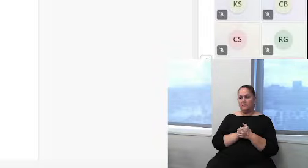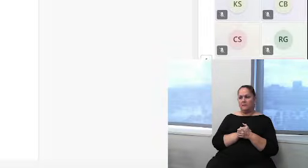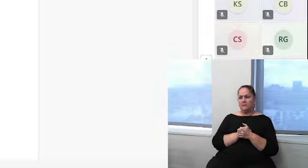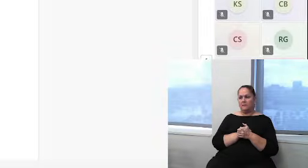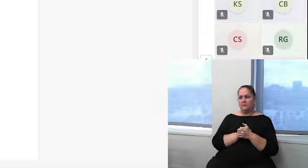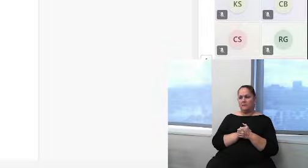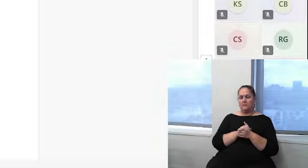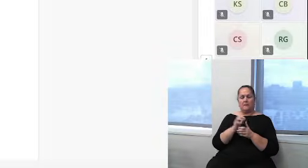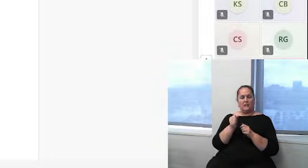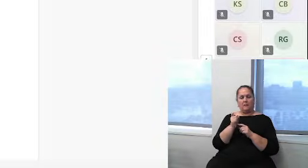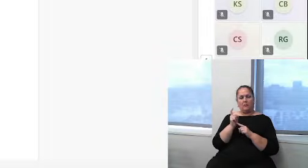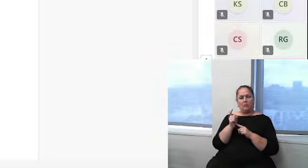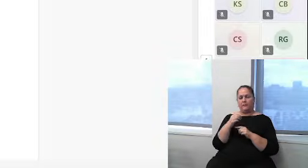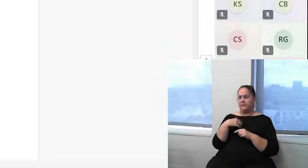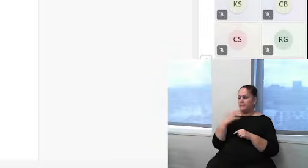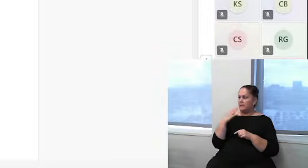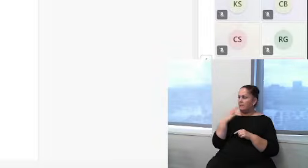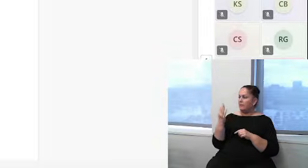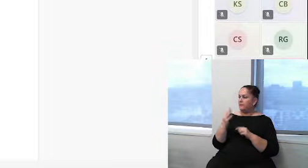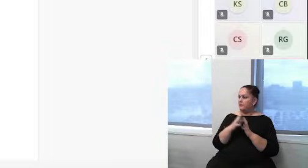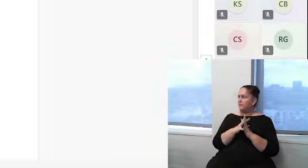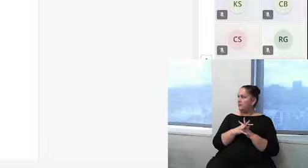Give me a moment.